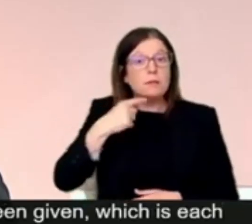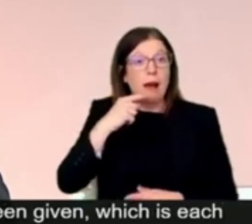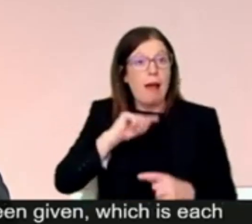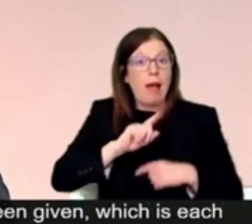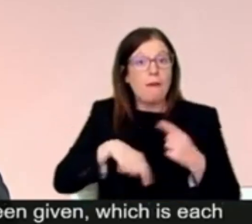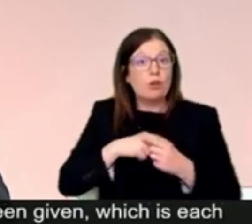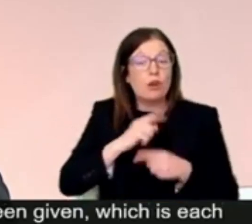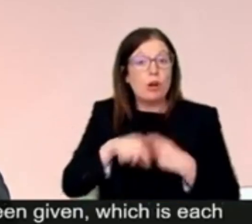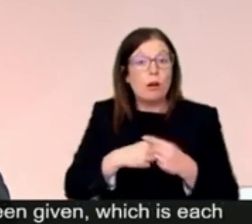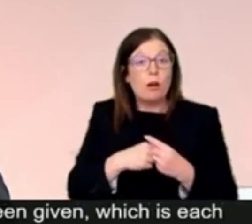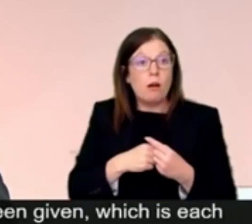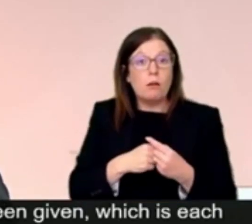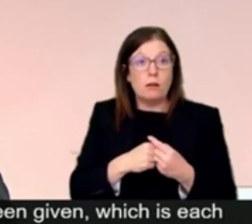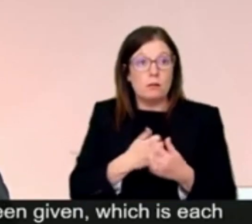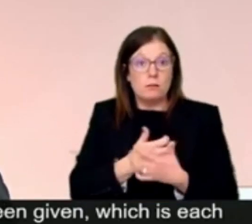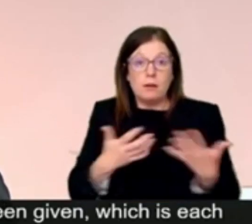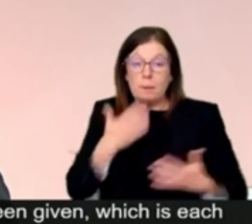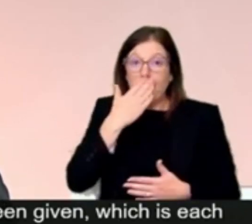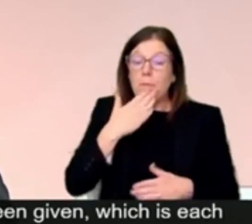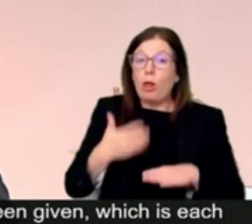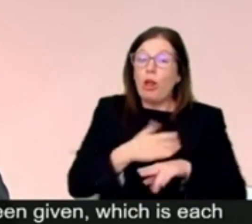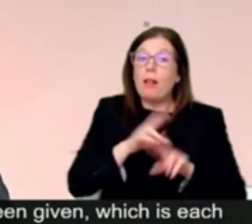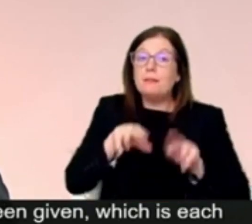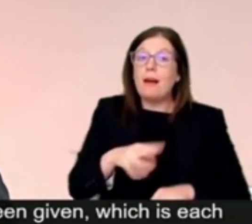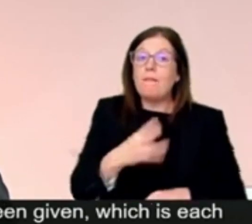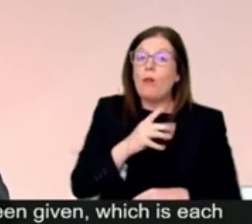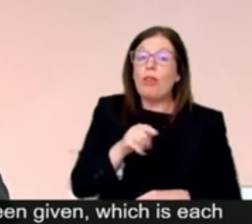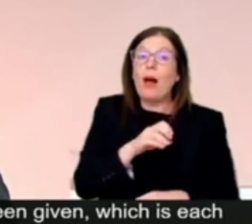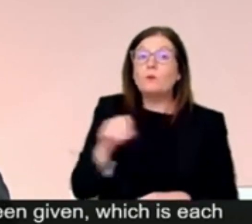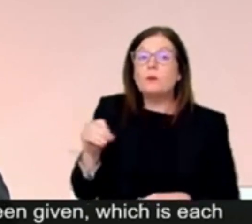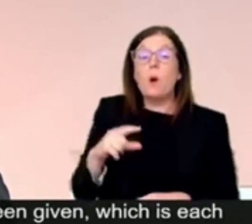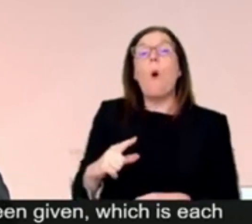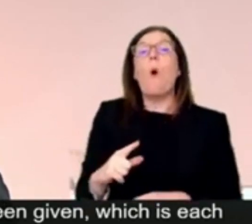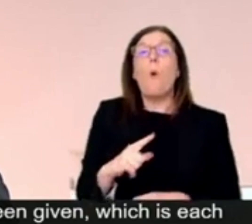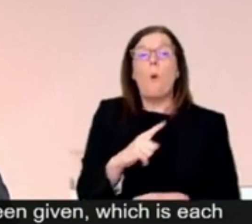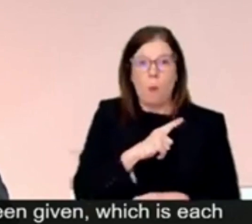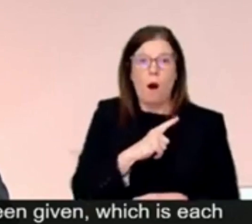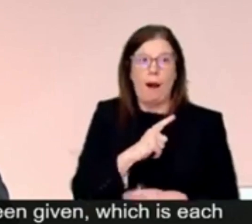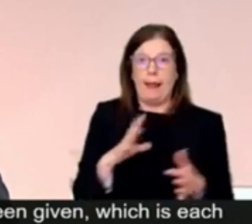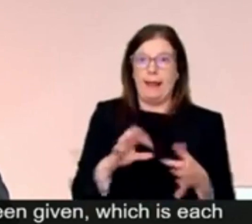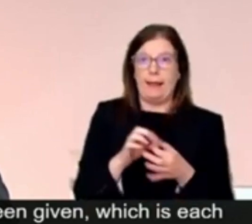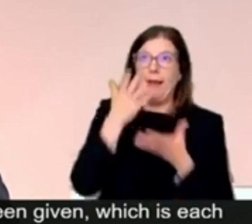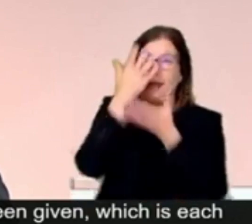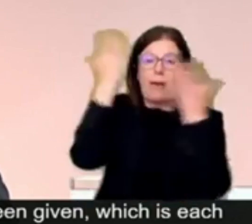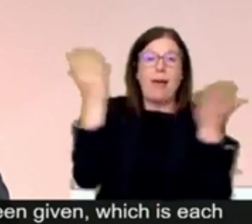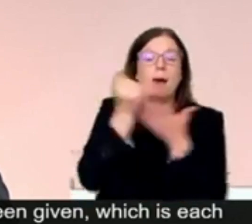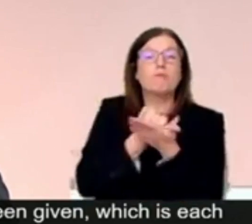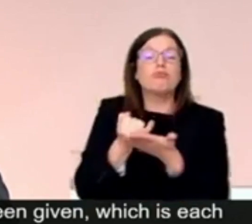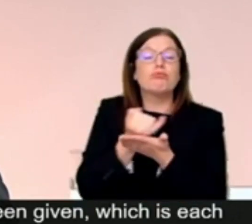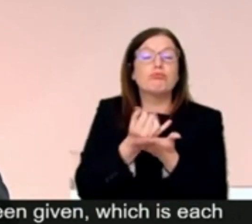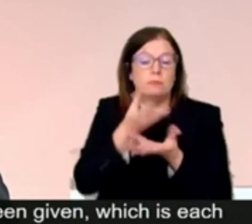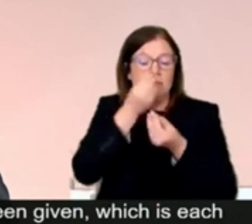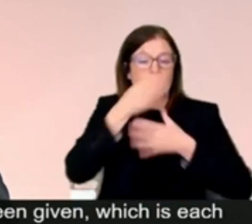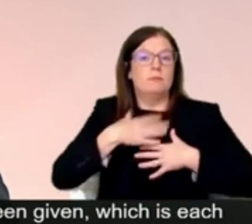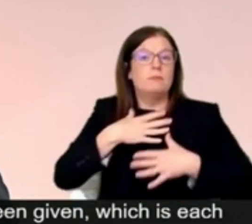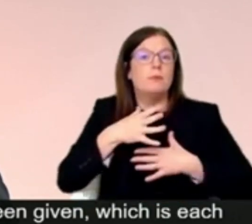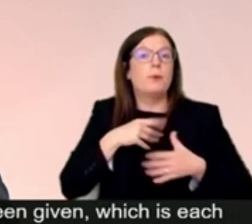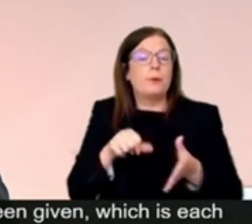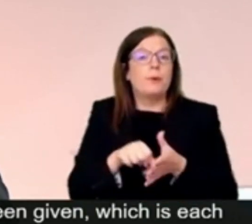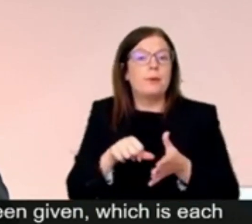4,000 people die prematurely directly because of air pollution. There are children in our